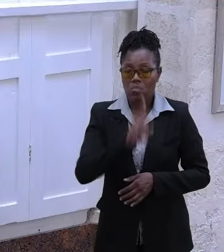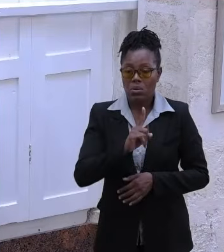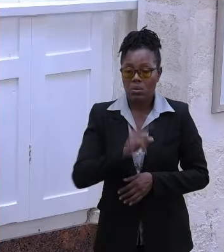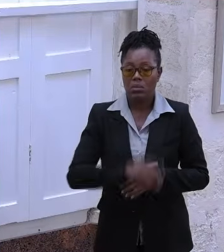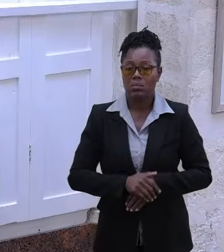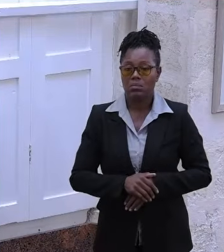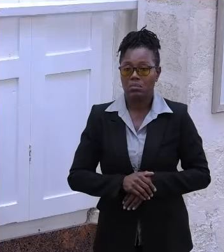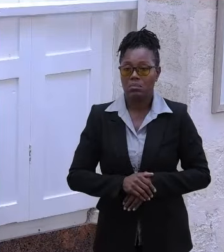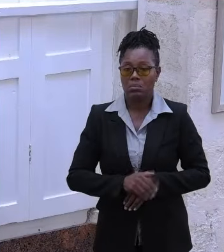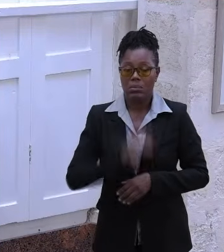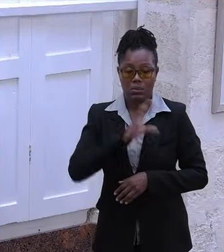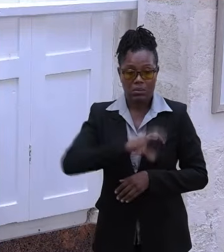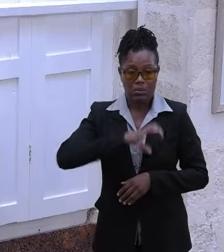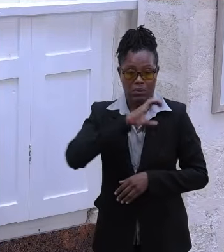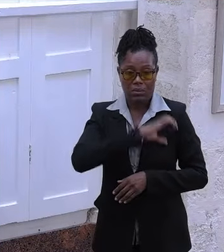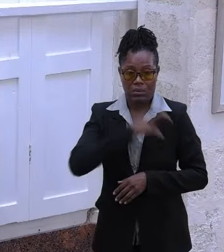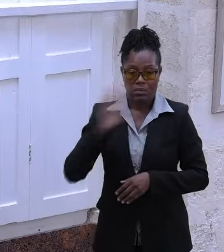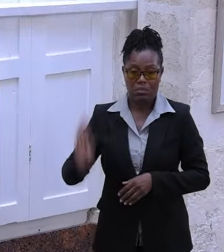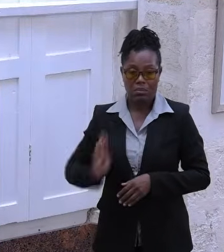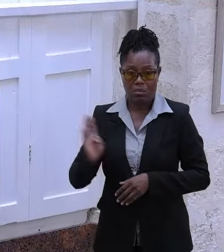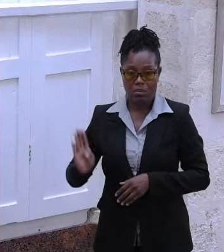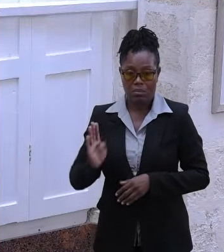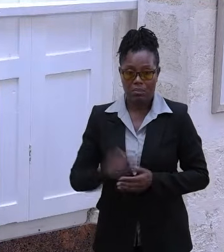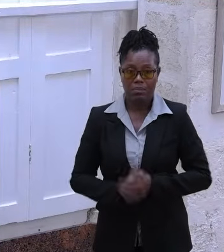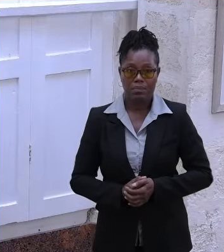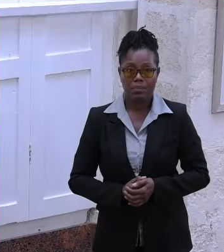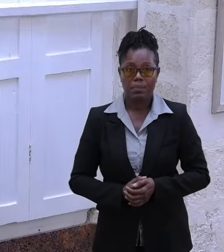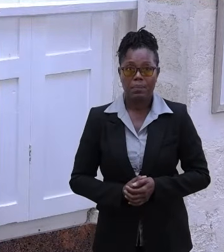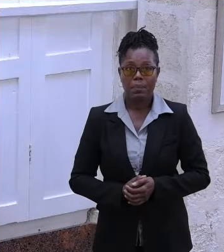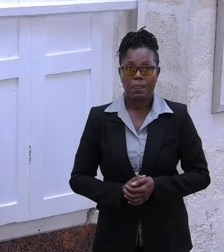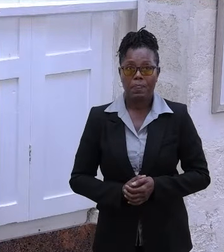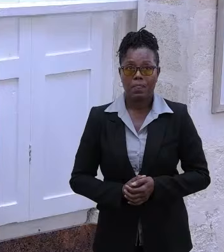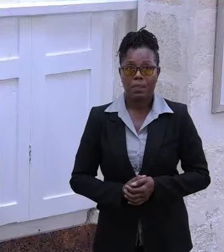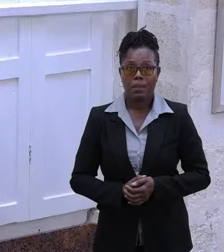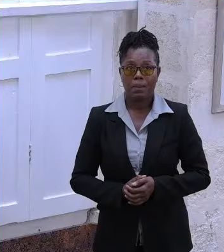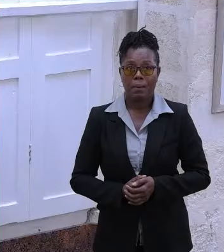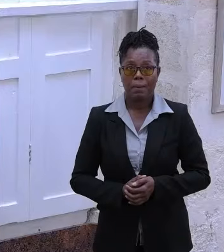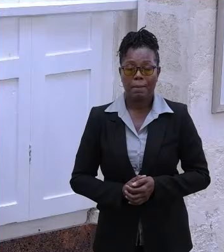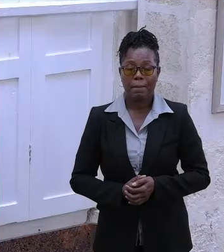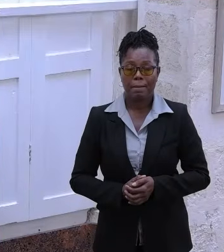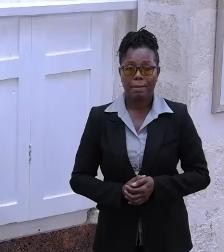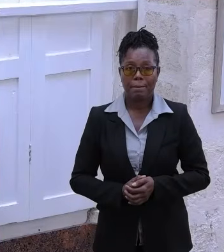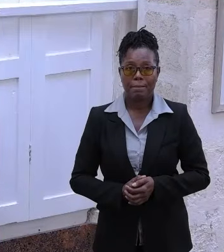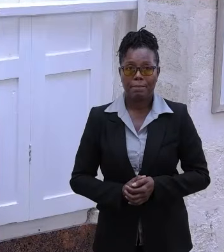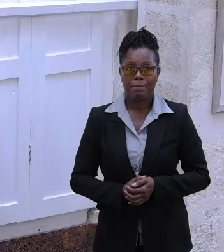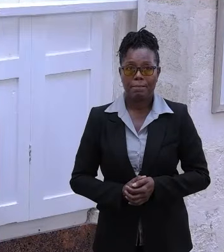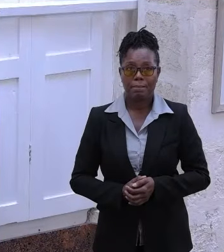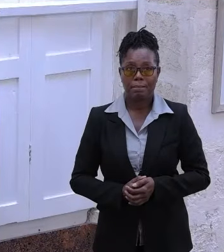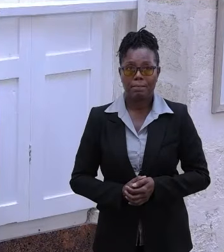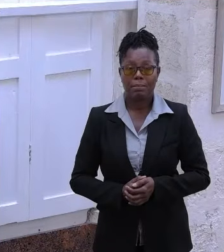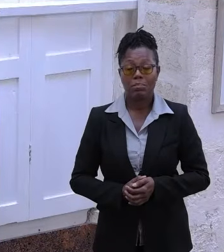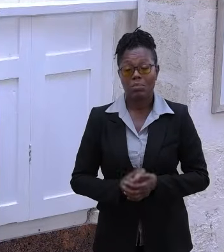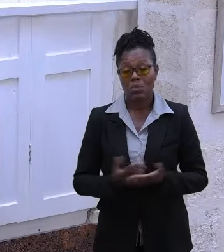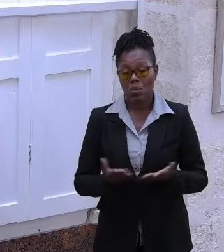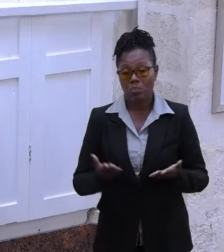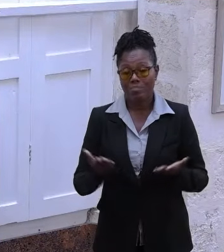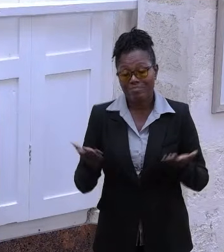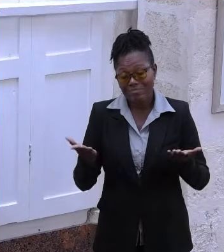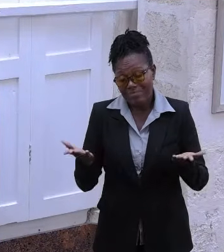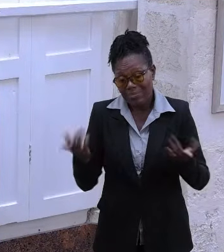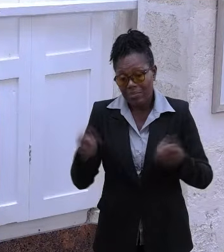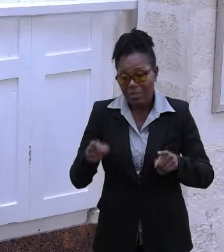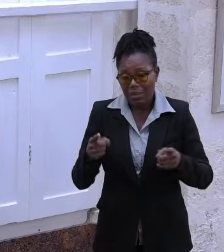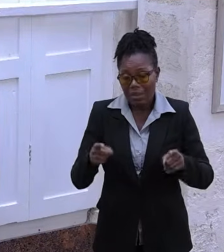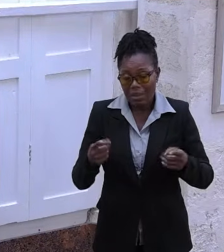Barbados. So it really has not been a good thing. But, you know, these things happen, and it's not